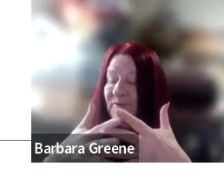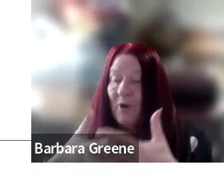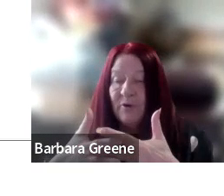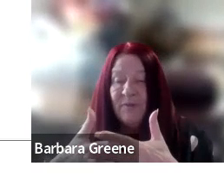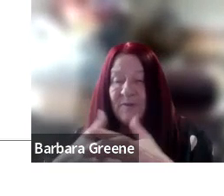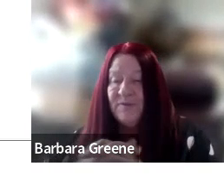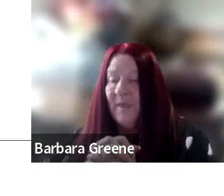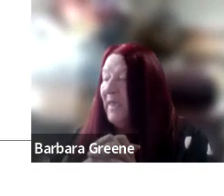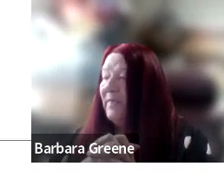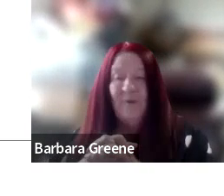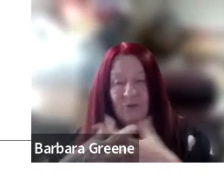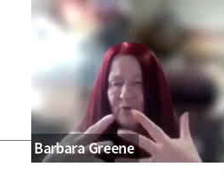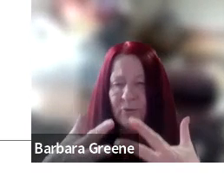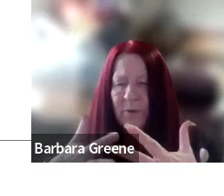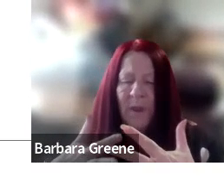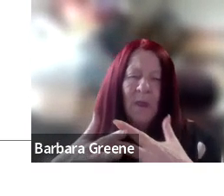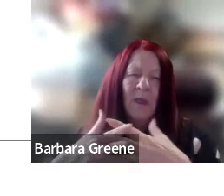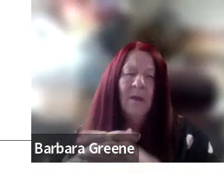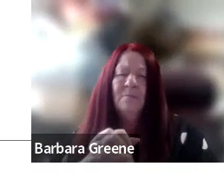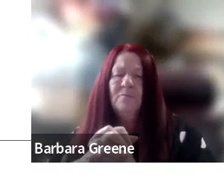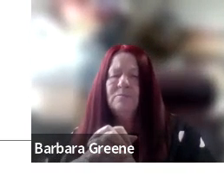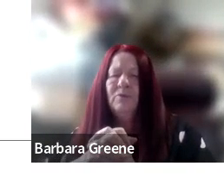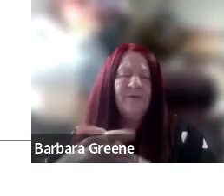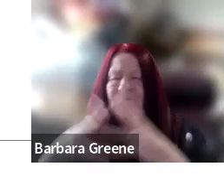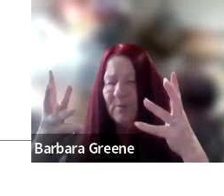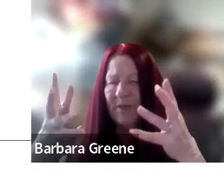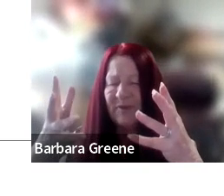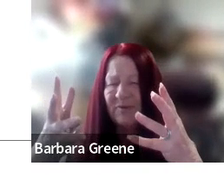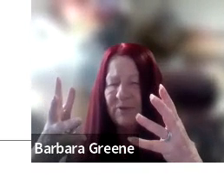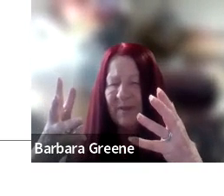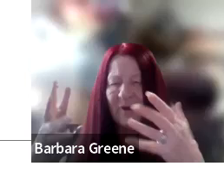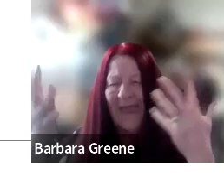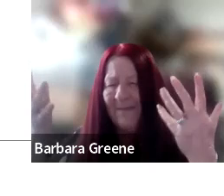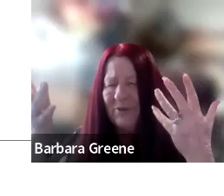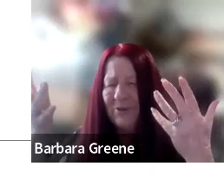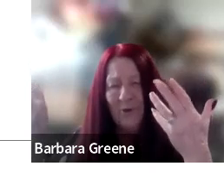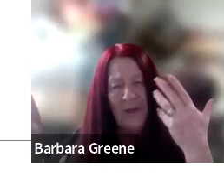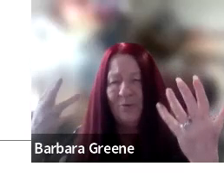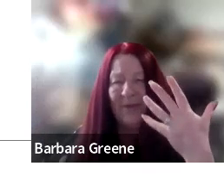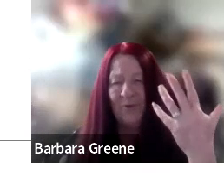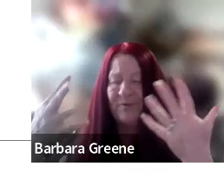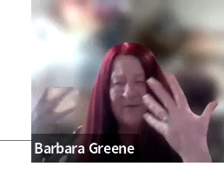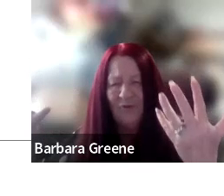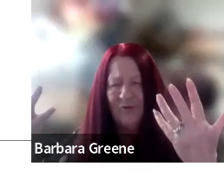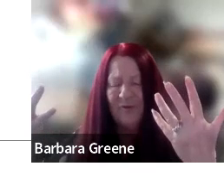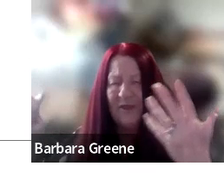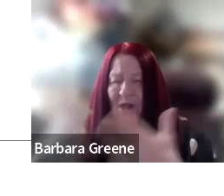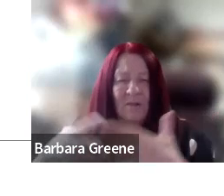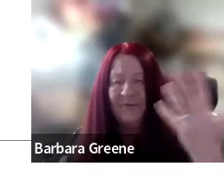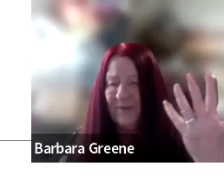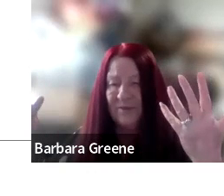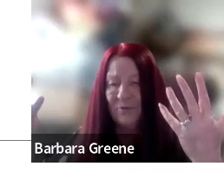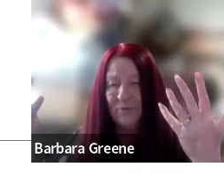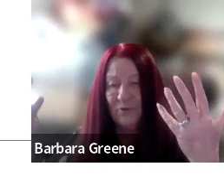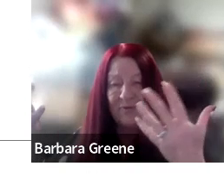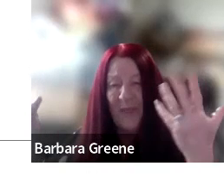when we started this adventure, we assumed that this would never happen. You know how you make those assumptions and then all